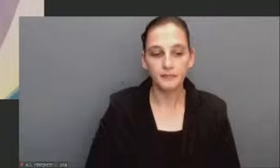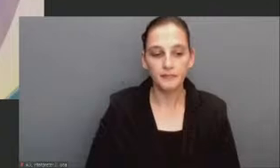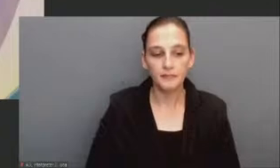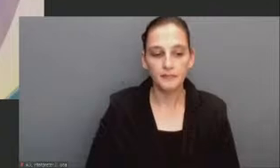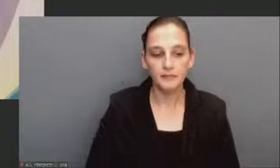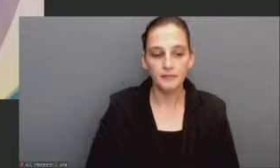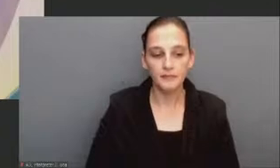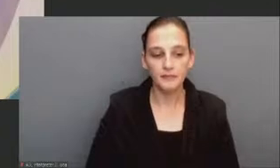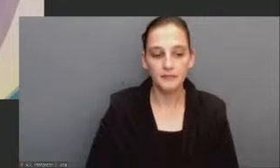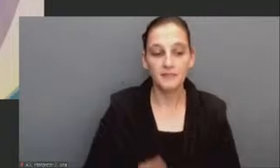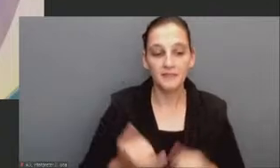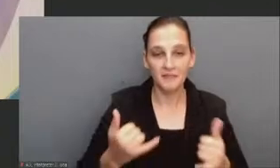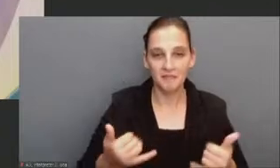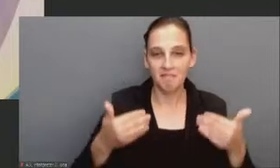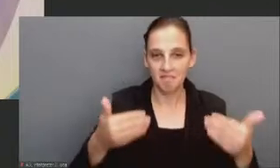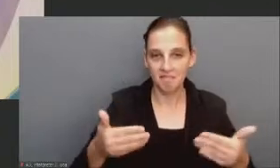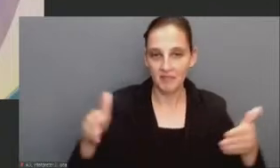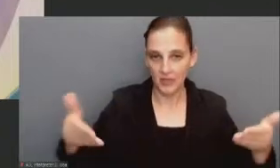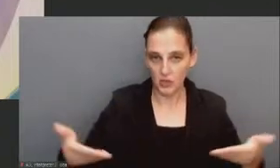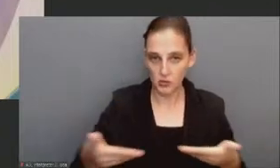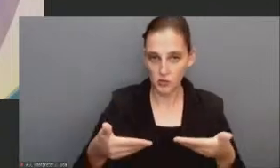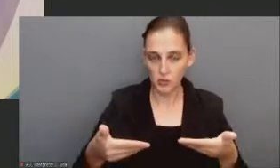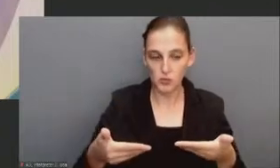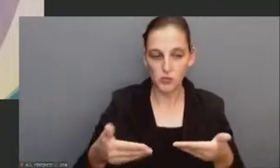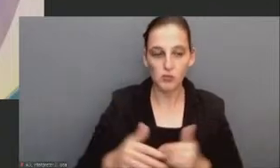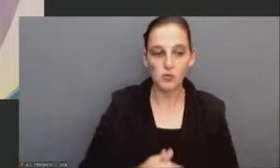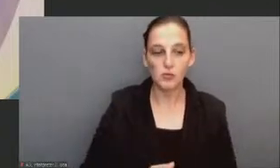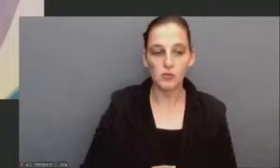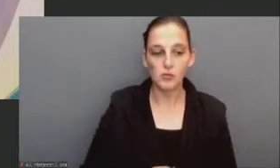to introducing our